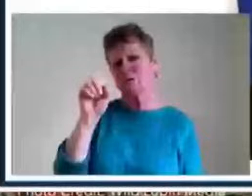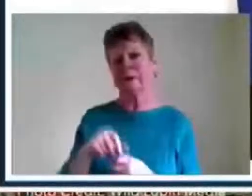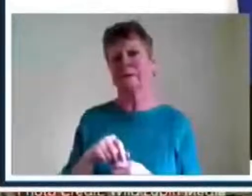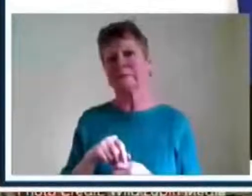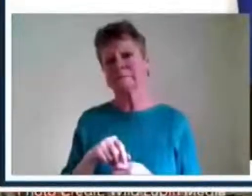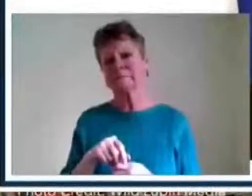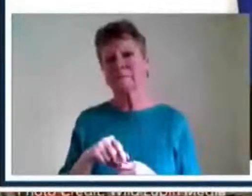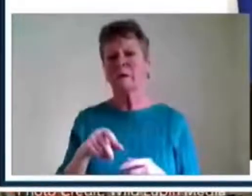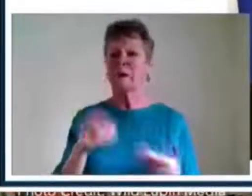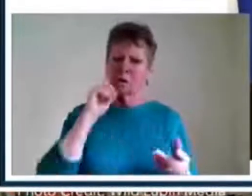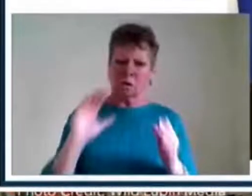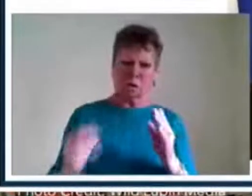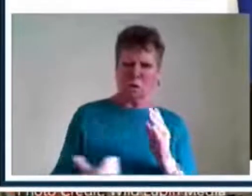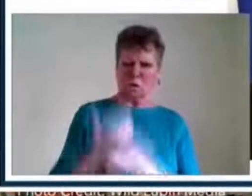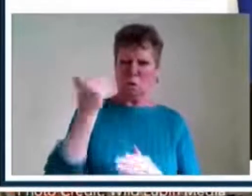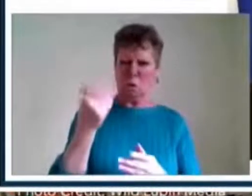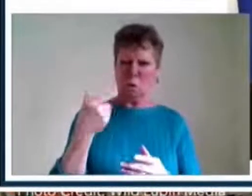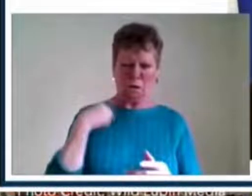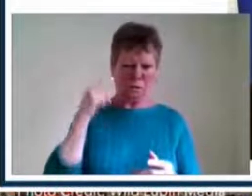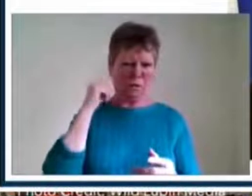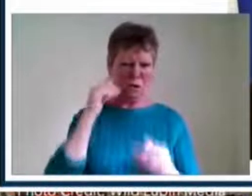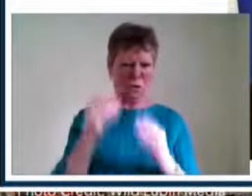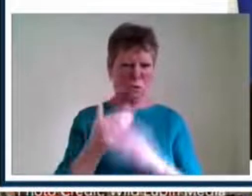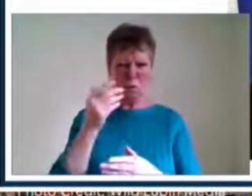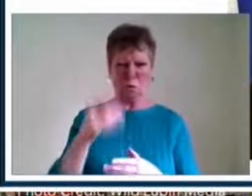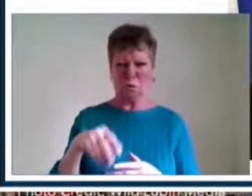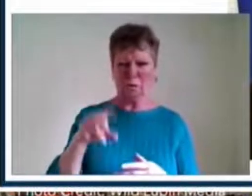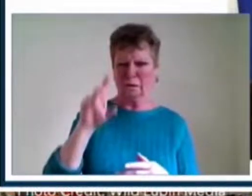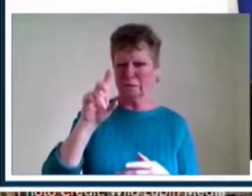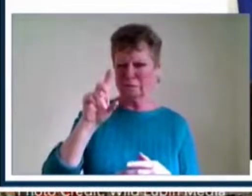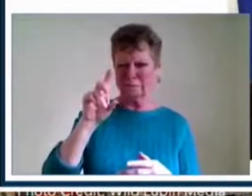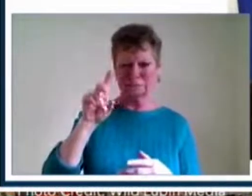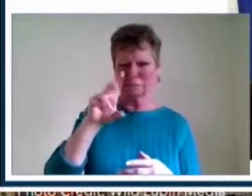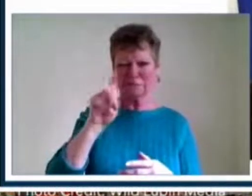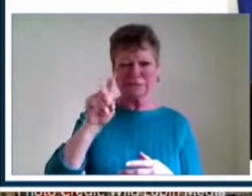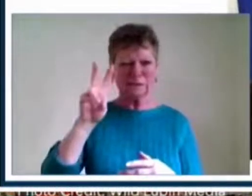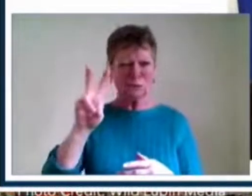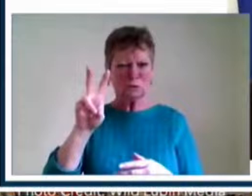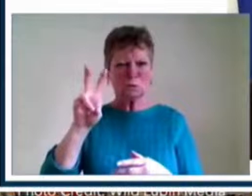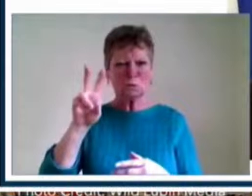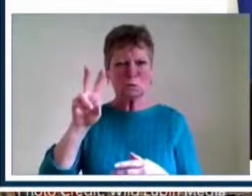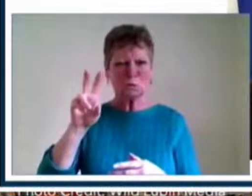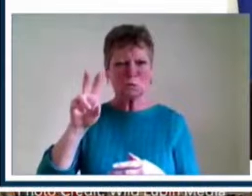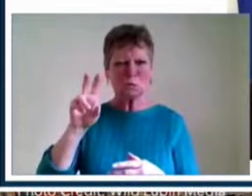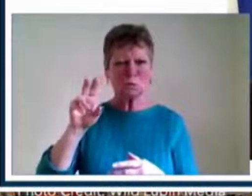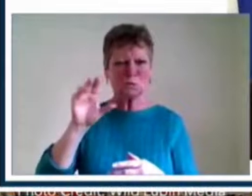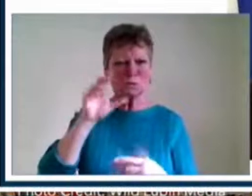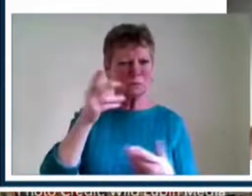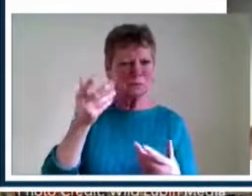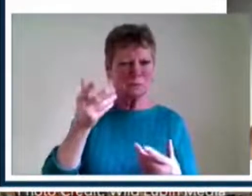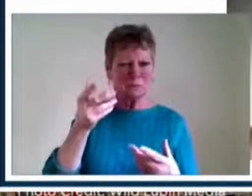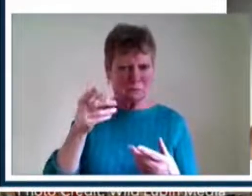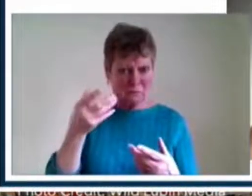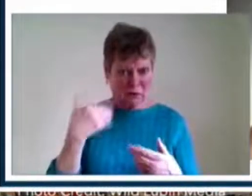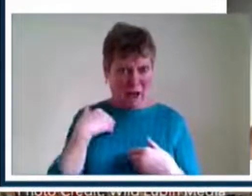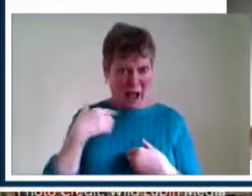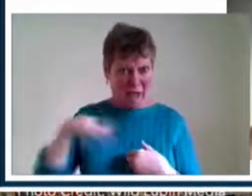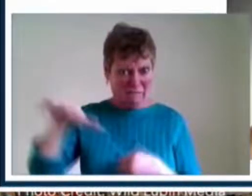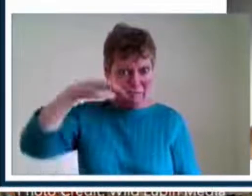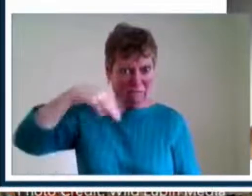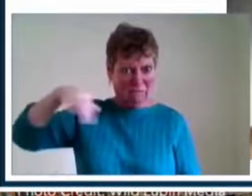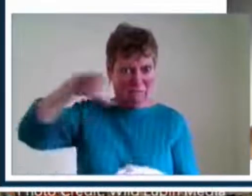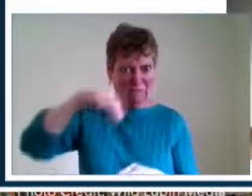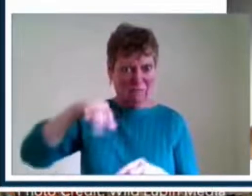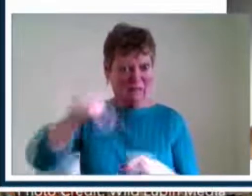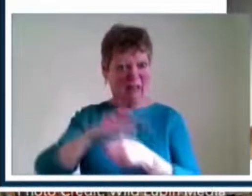new BA2 variant, and if so, have we found any cases yet? So that is just